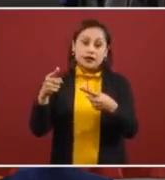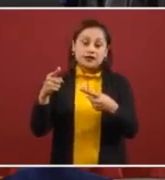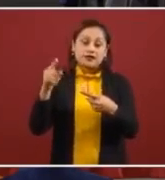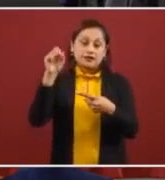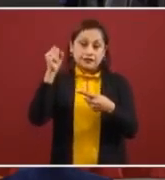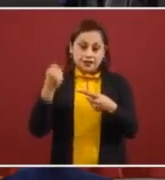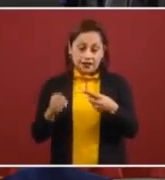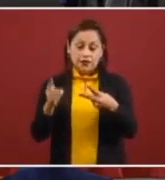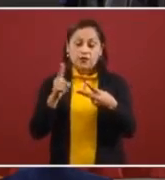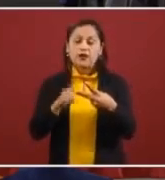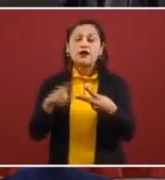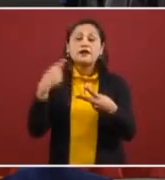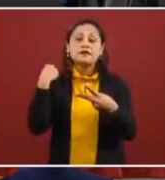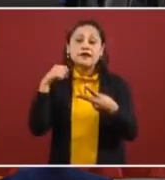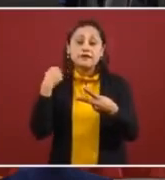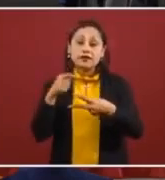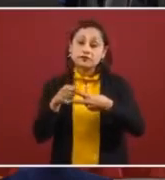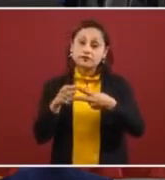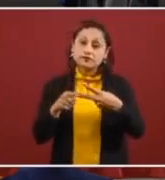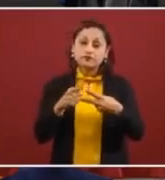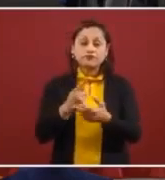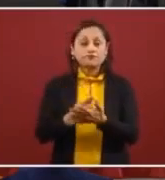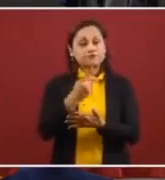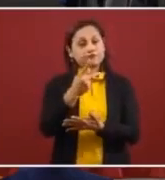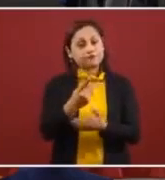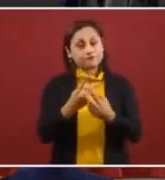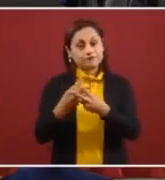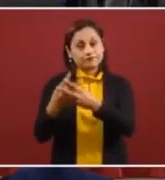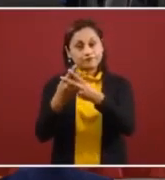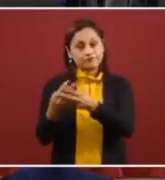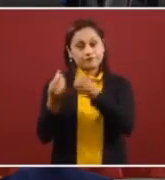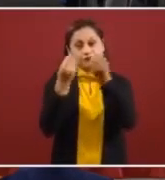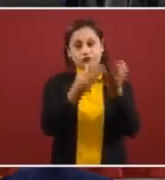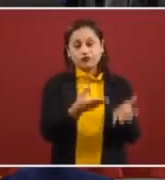lady that puts stars on them.